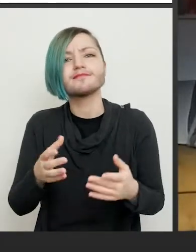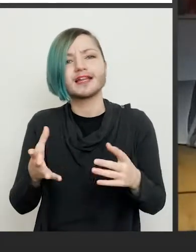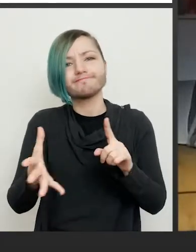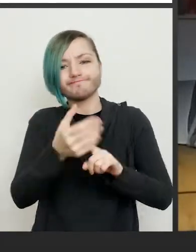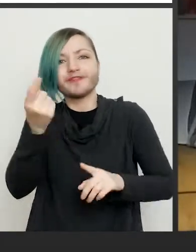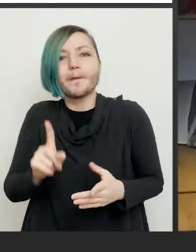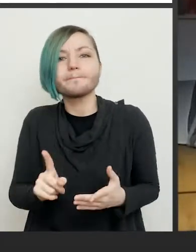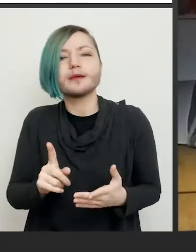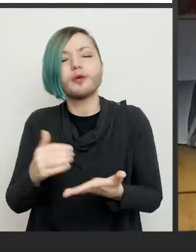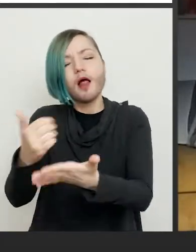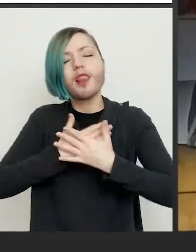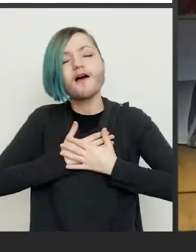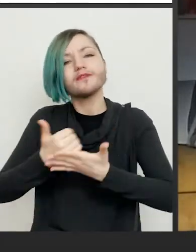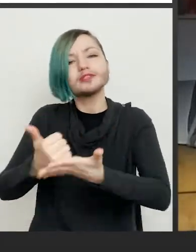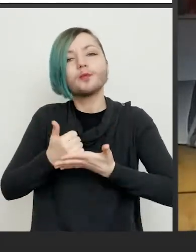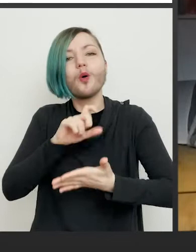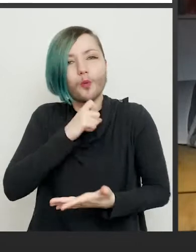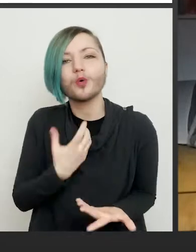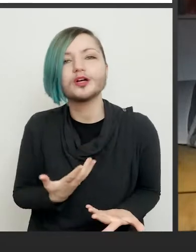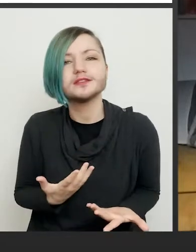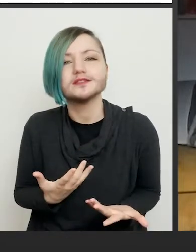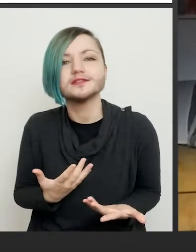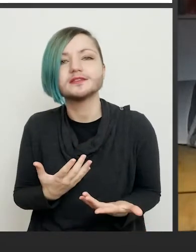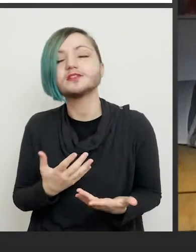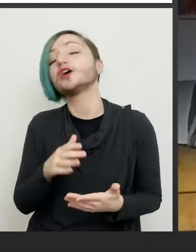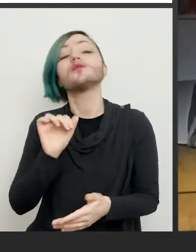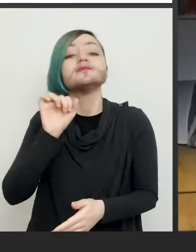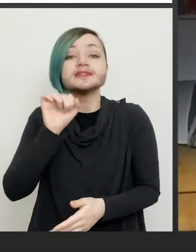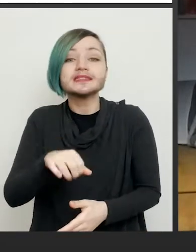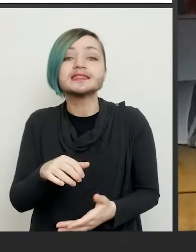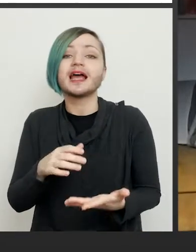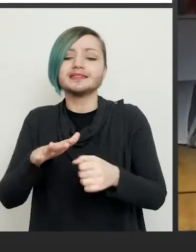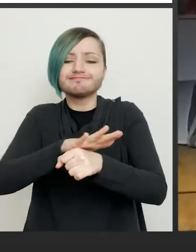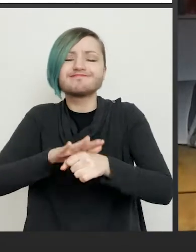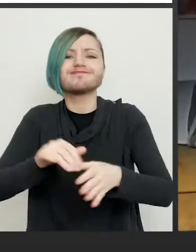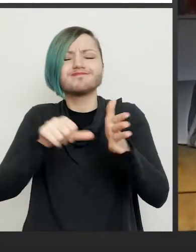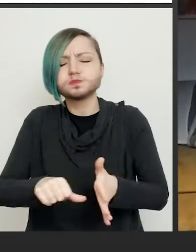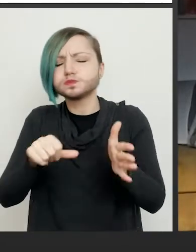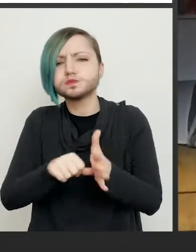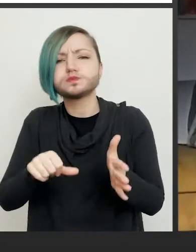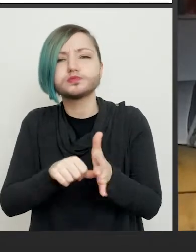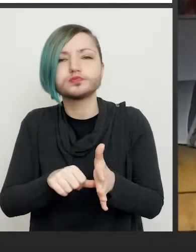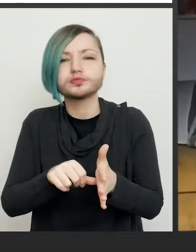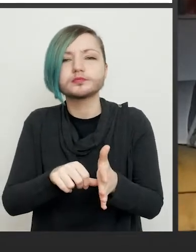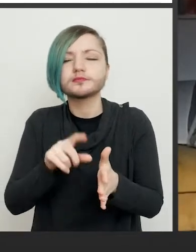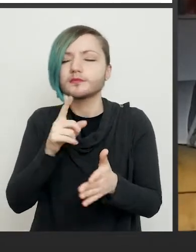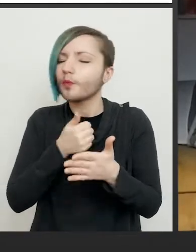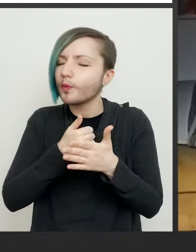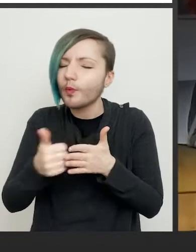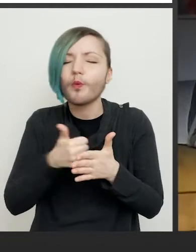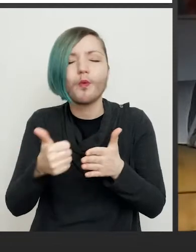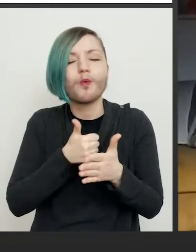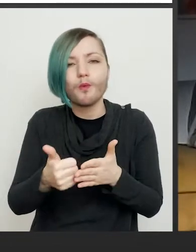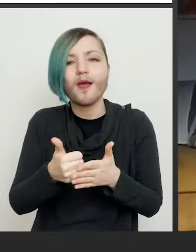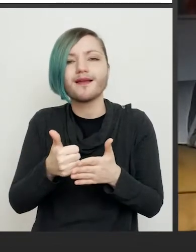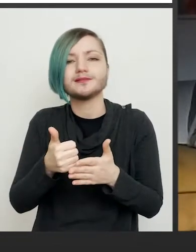and supported them. And I think, even if things are rough and even if things are really difficult, there's always going to be people who will